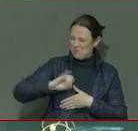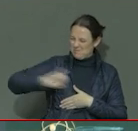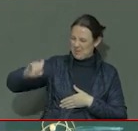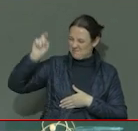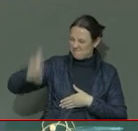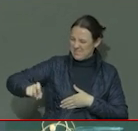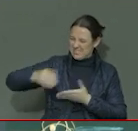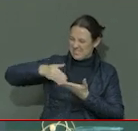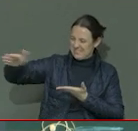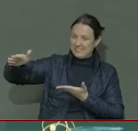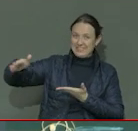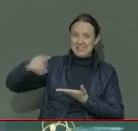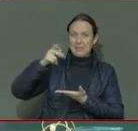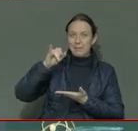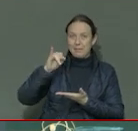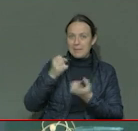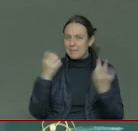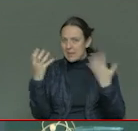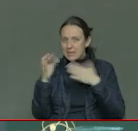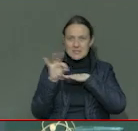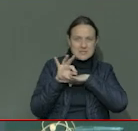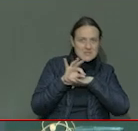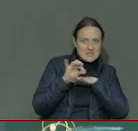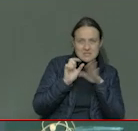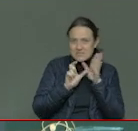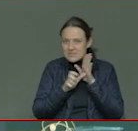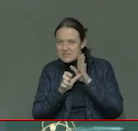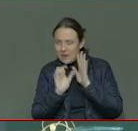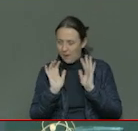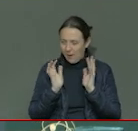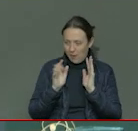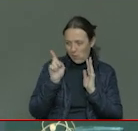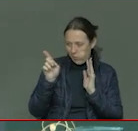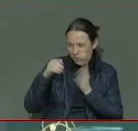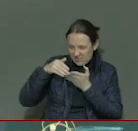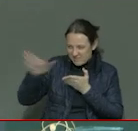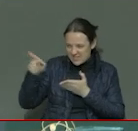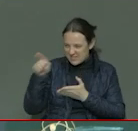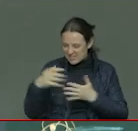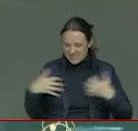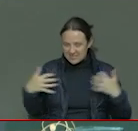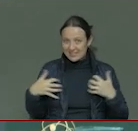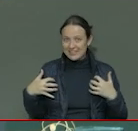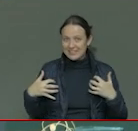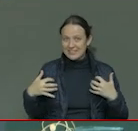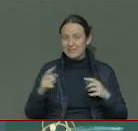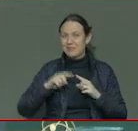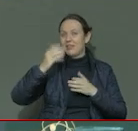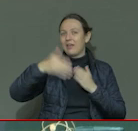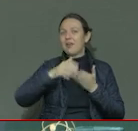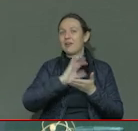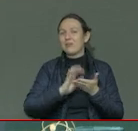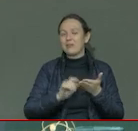And Pai has a whole list of plans that he goes through about how he's going to get rid of Richard Parker. But in the end, he